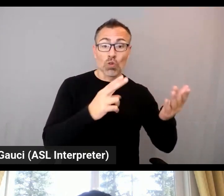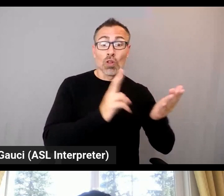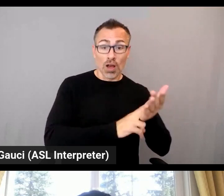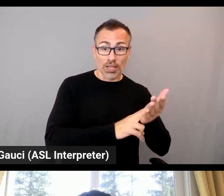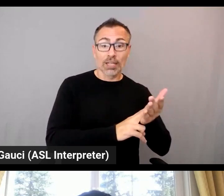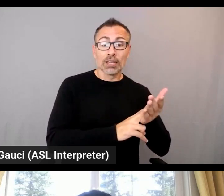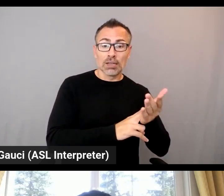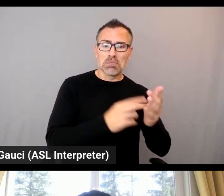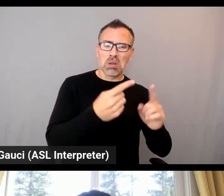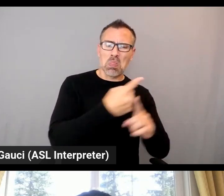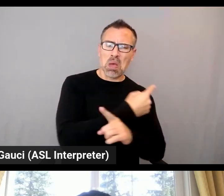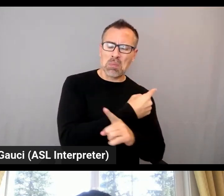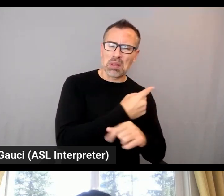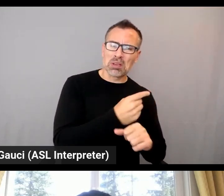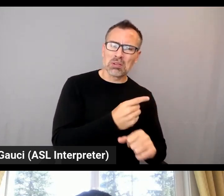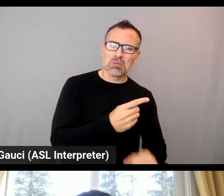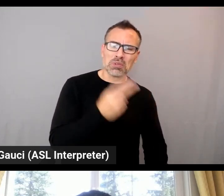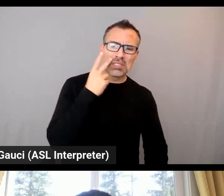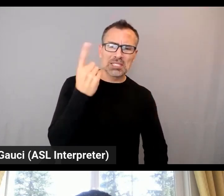an unusual